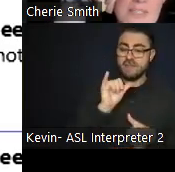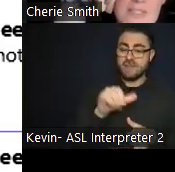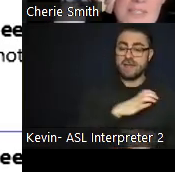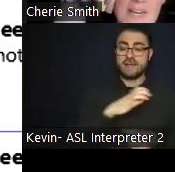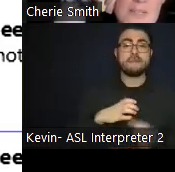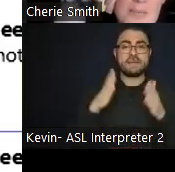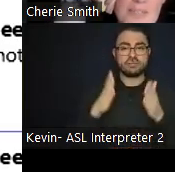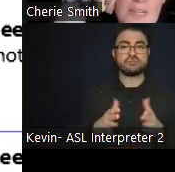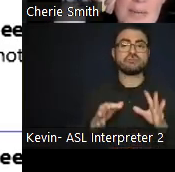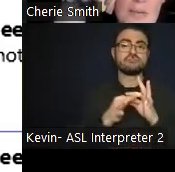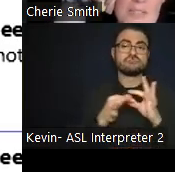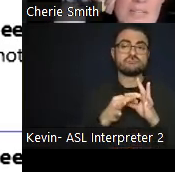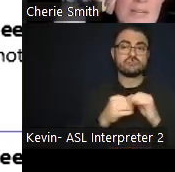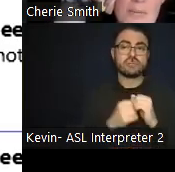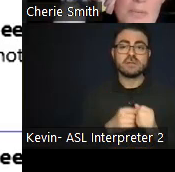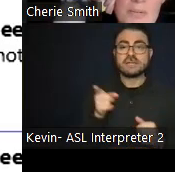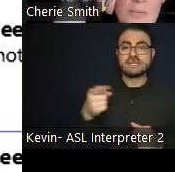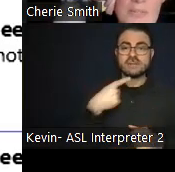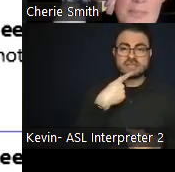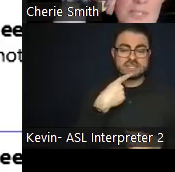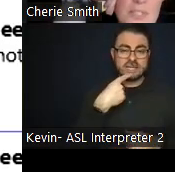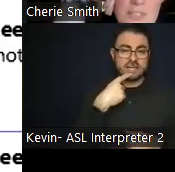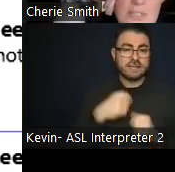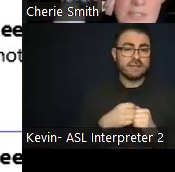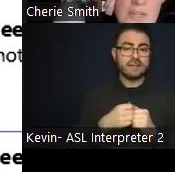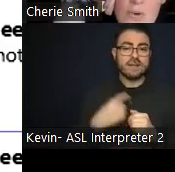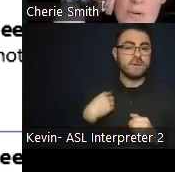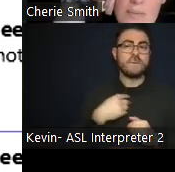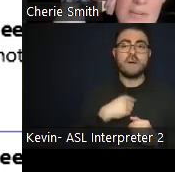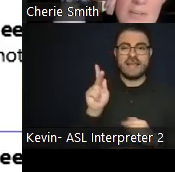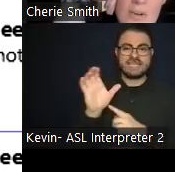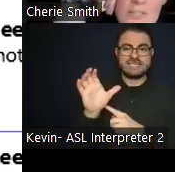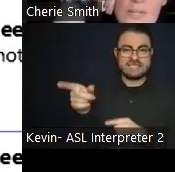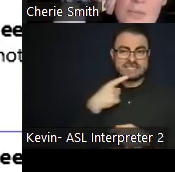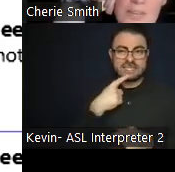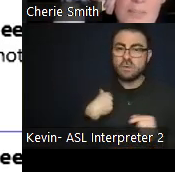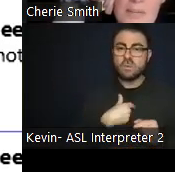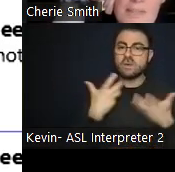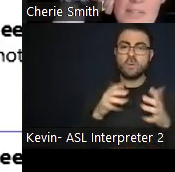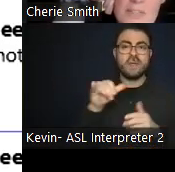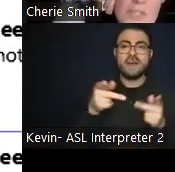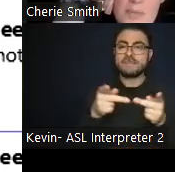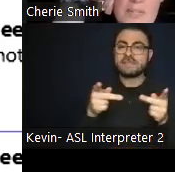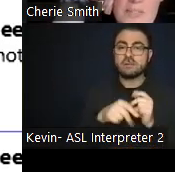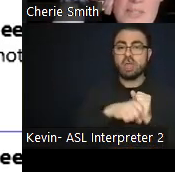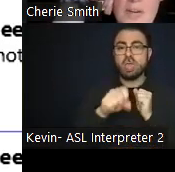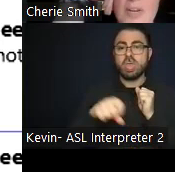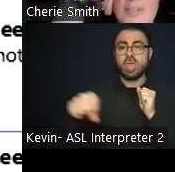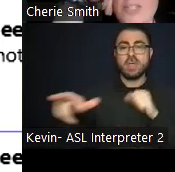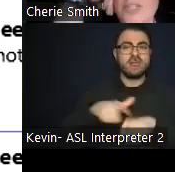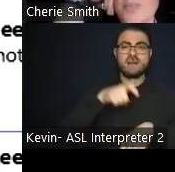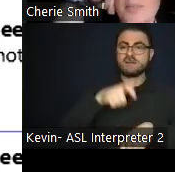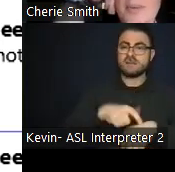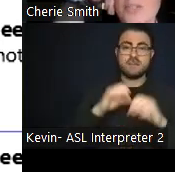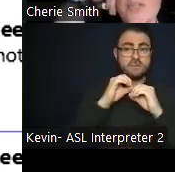what he was saying specifically about was like, we wouldn't want the position to go a very long term without being filled just because not a